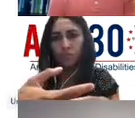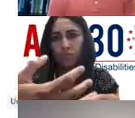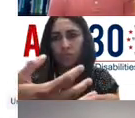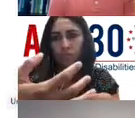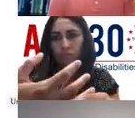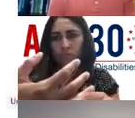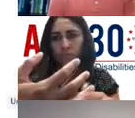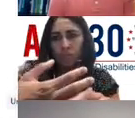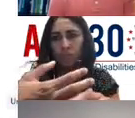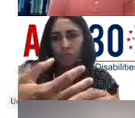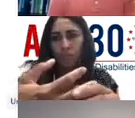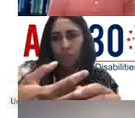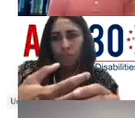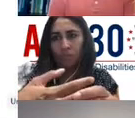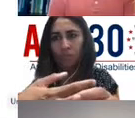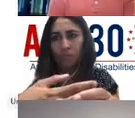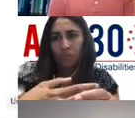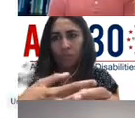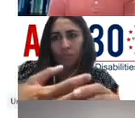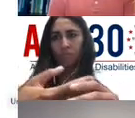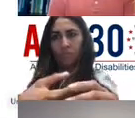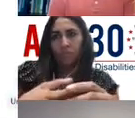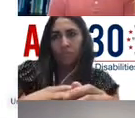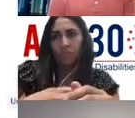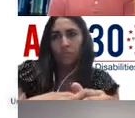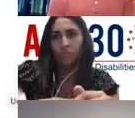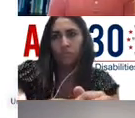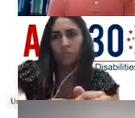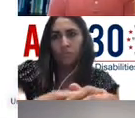Okay. To make it bigger,